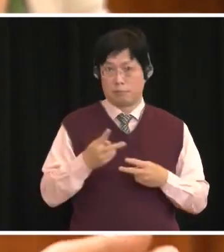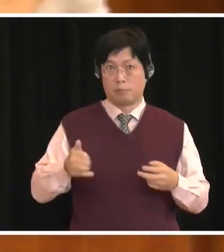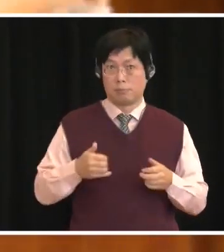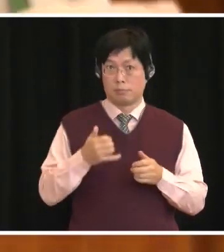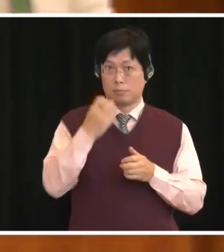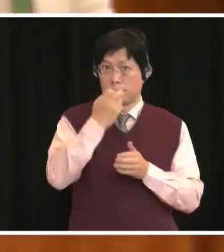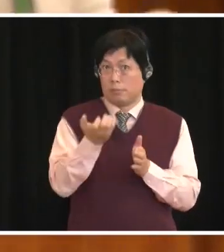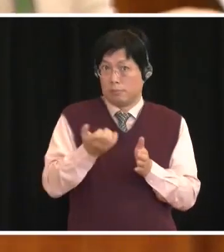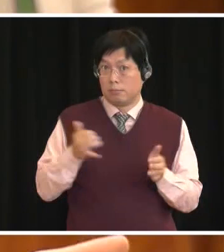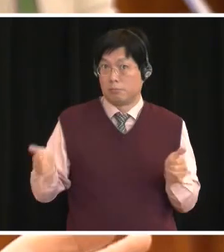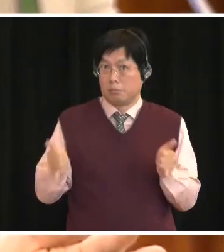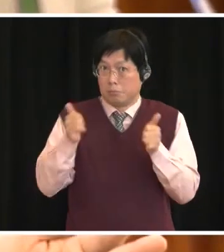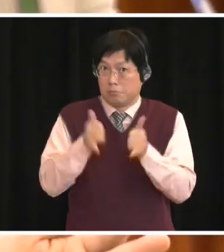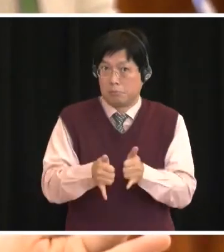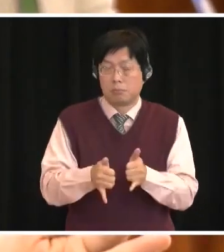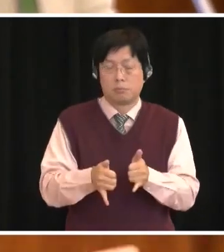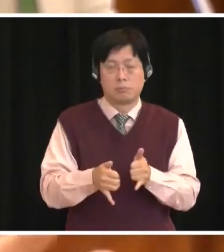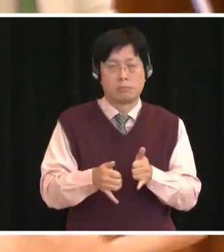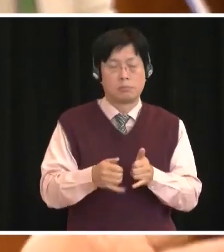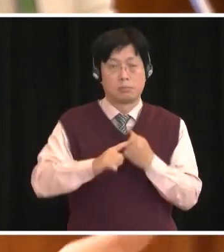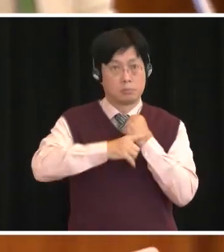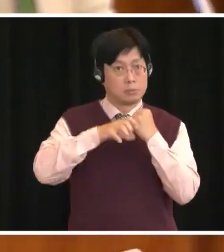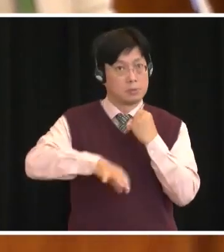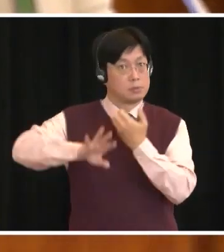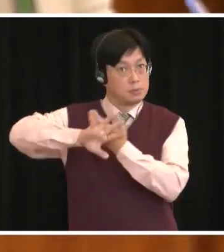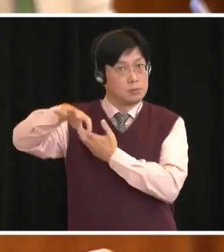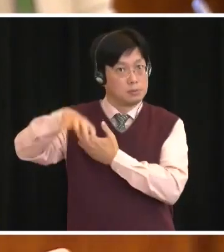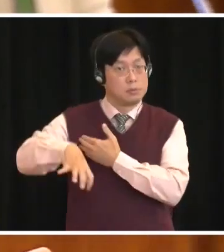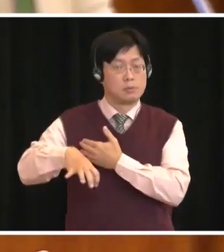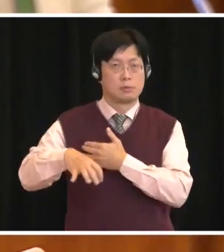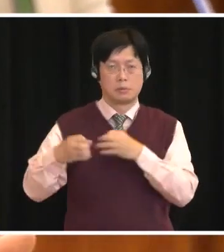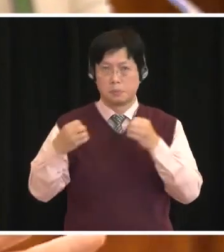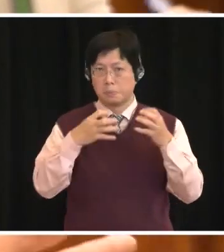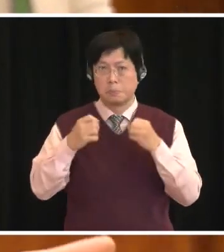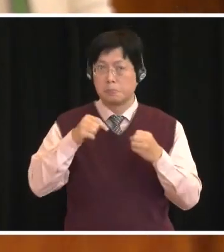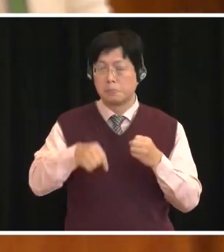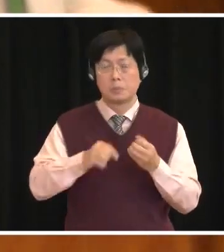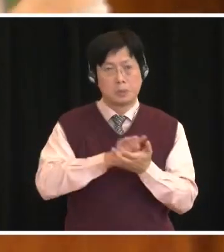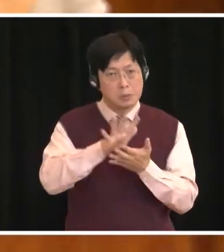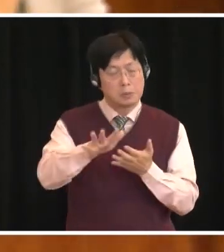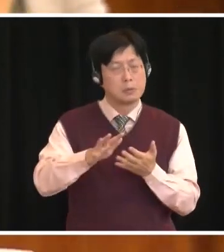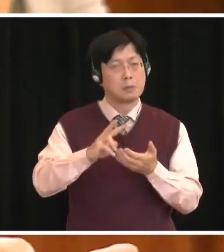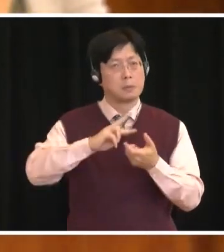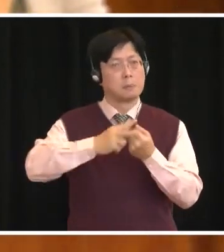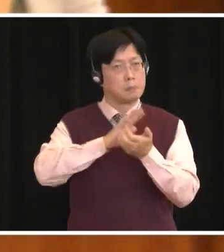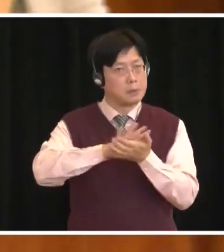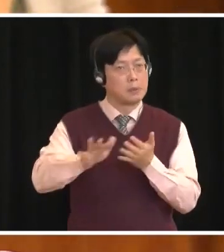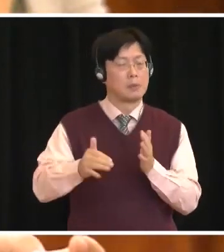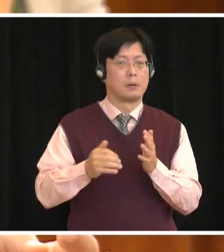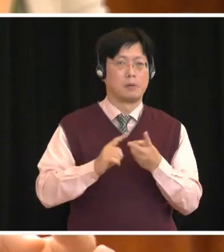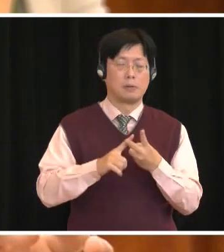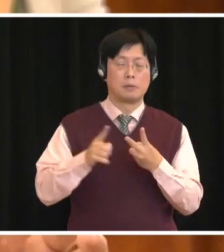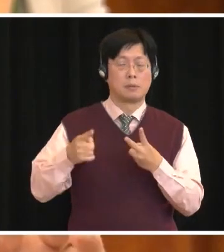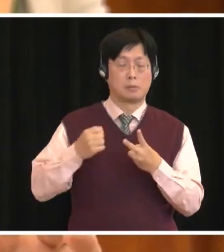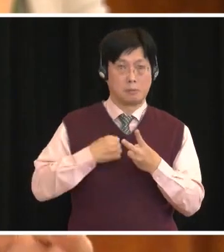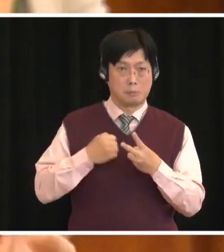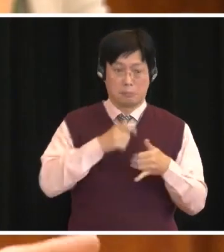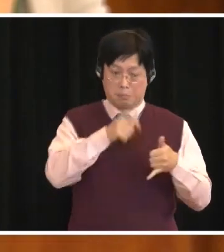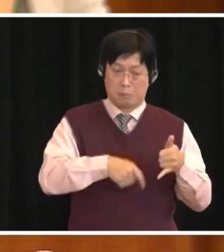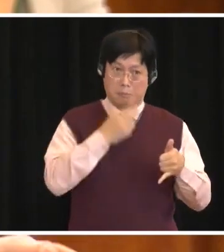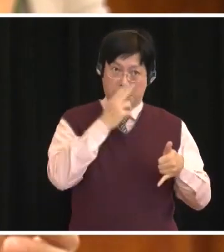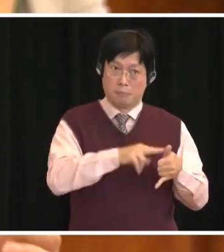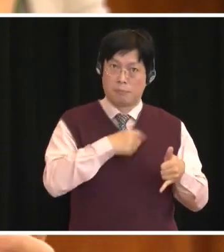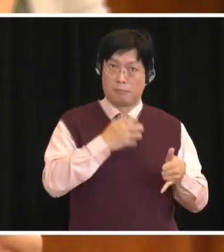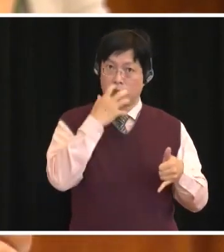isn't an official restorative justice mechanism, which is to say that there isn't such a setting before